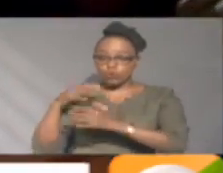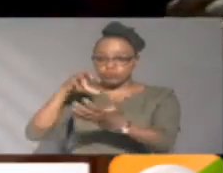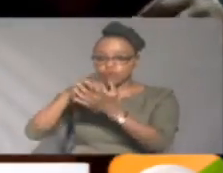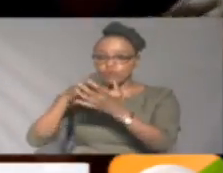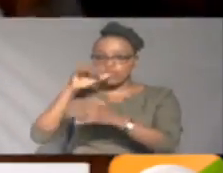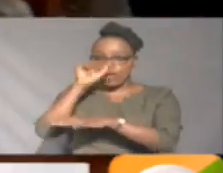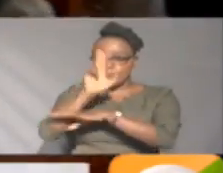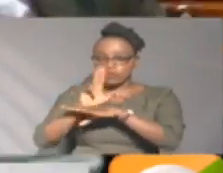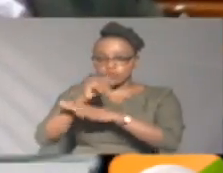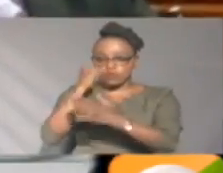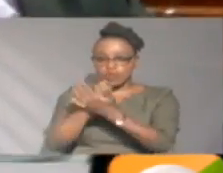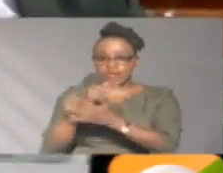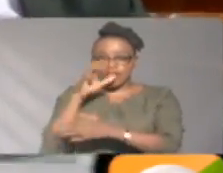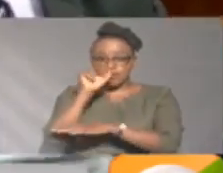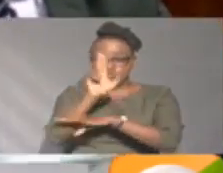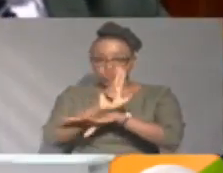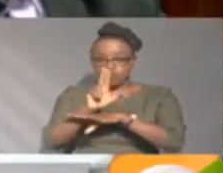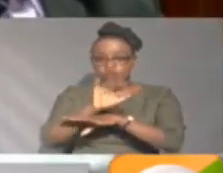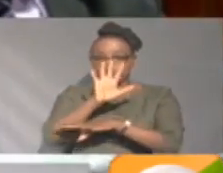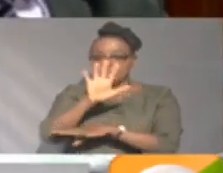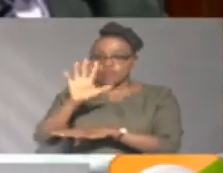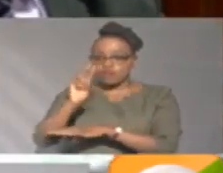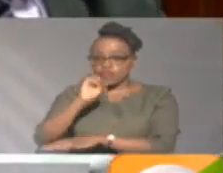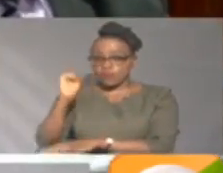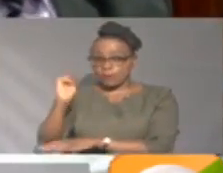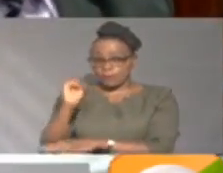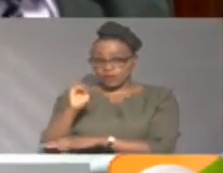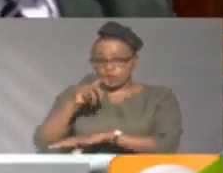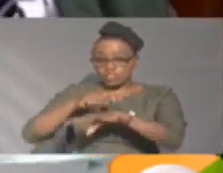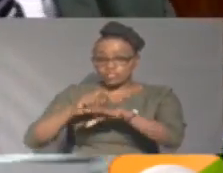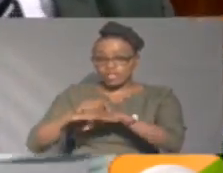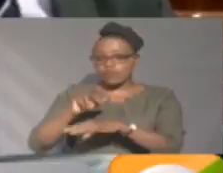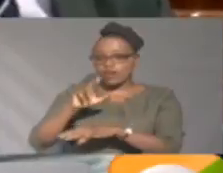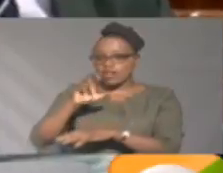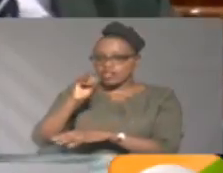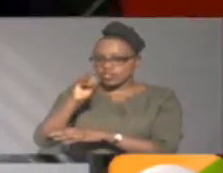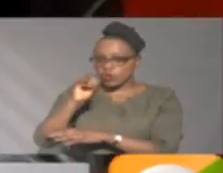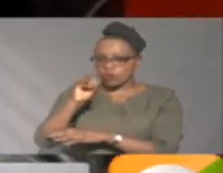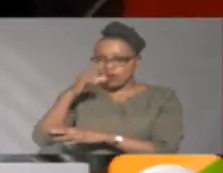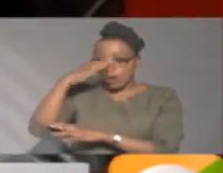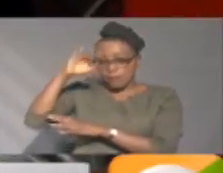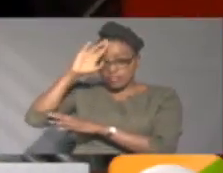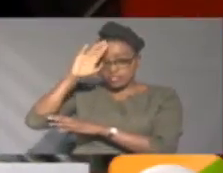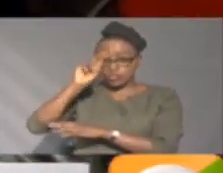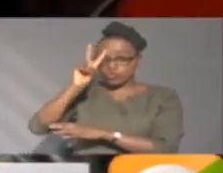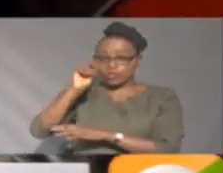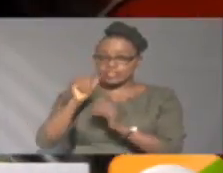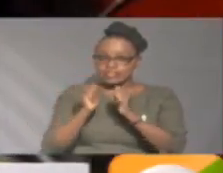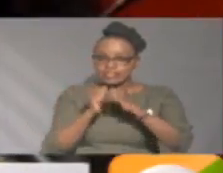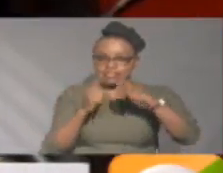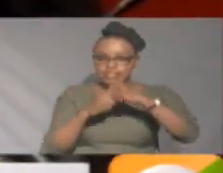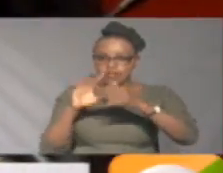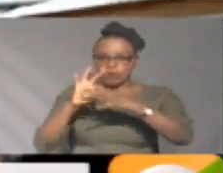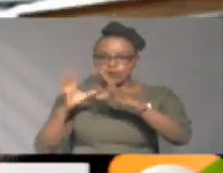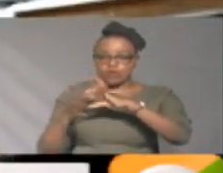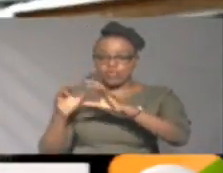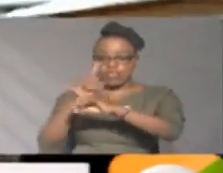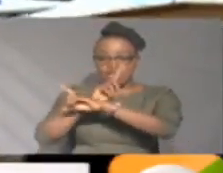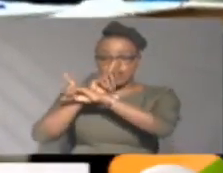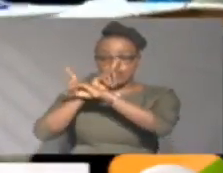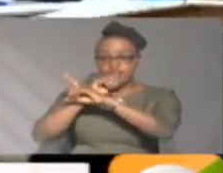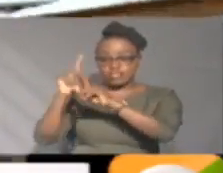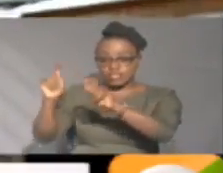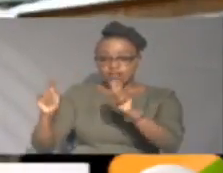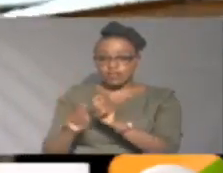of office and misappropriation of 55 million shillings during the Rio de Janeiro, Brazil 2016 Olympics. The defense teams